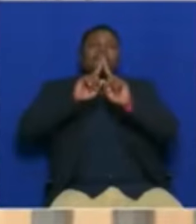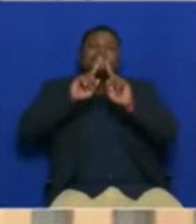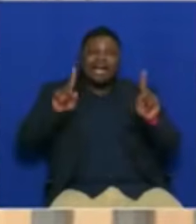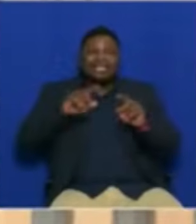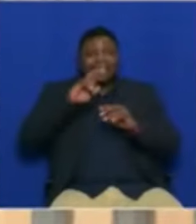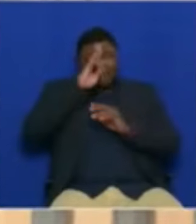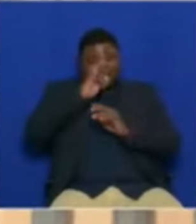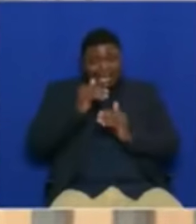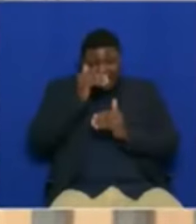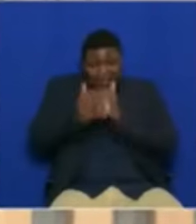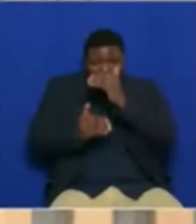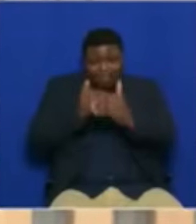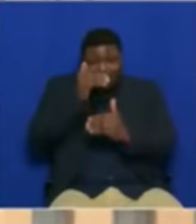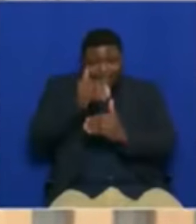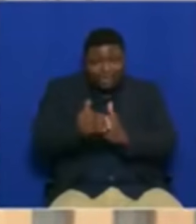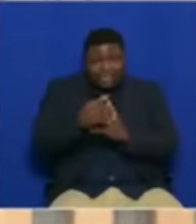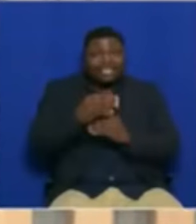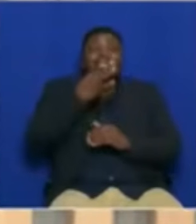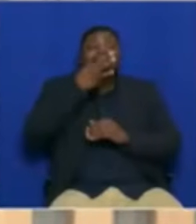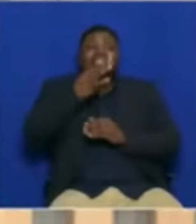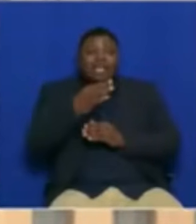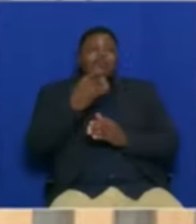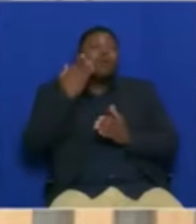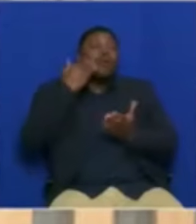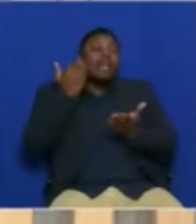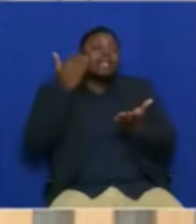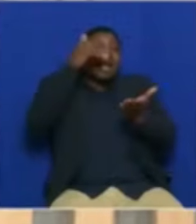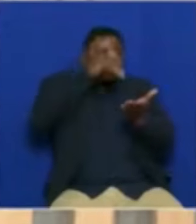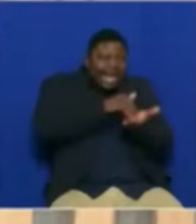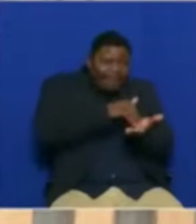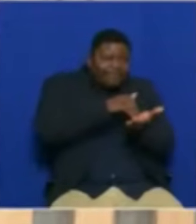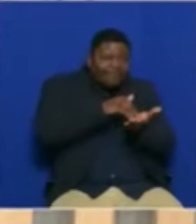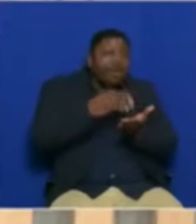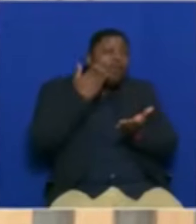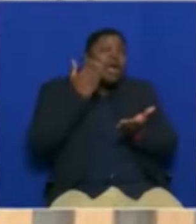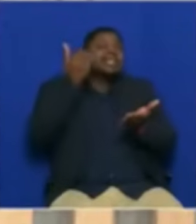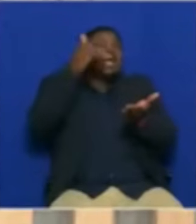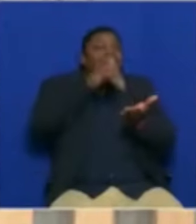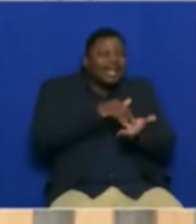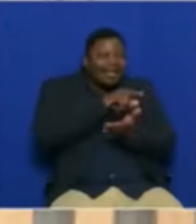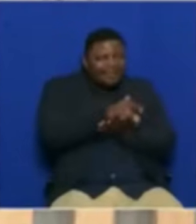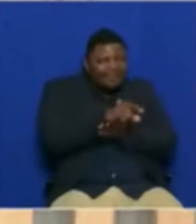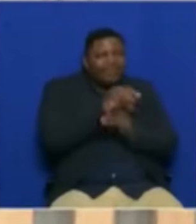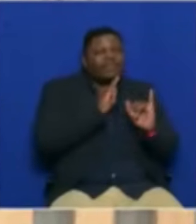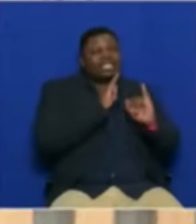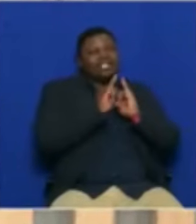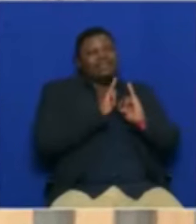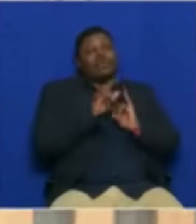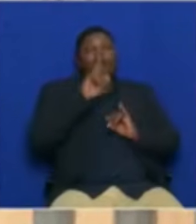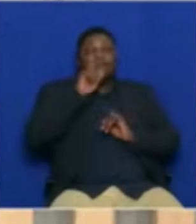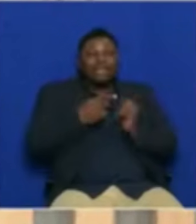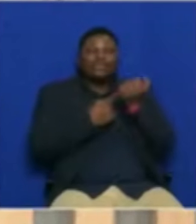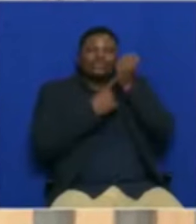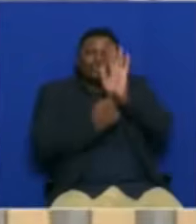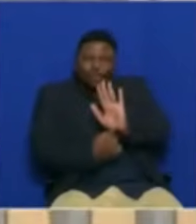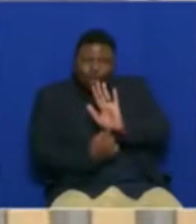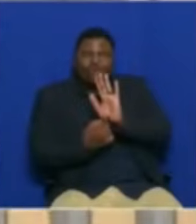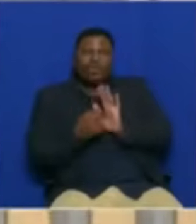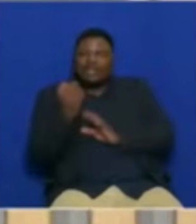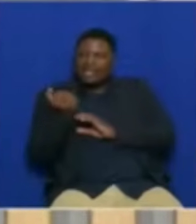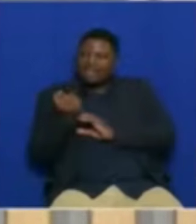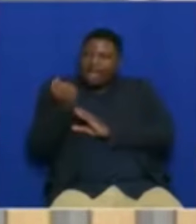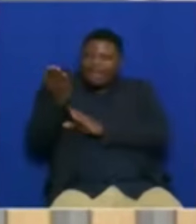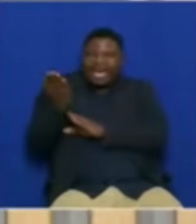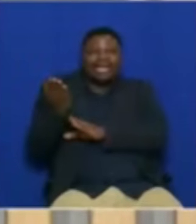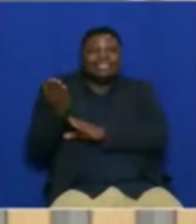an interview, they must at least show that they have applied for vetting. Yes. So now, she couldn't apply. So